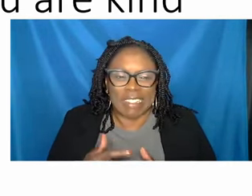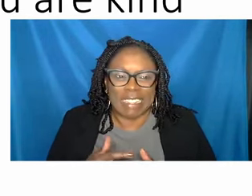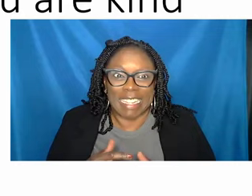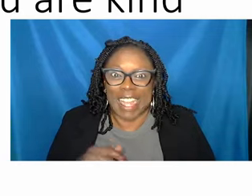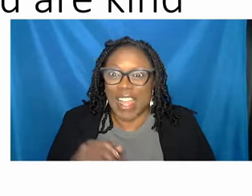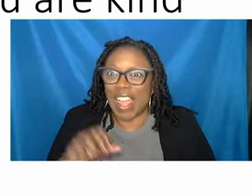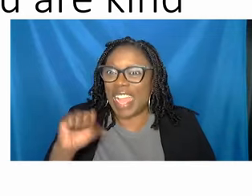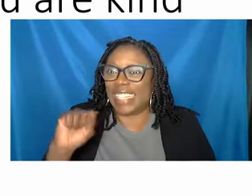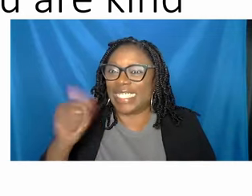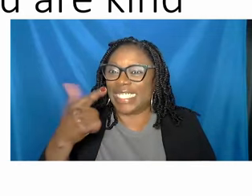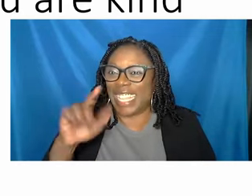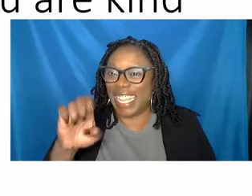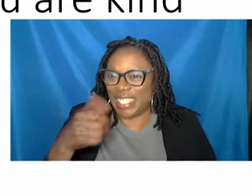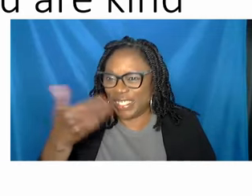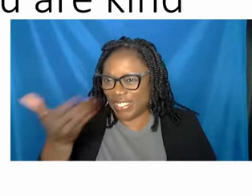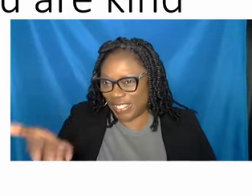Sage.